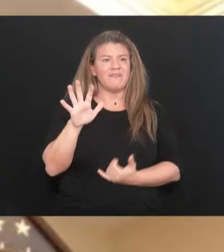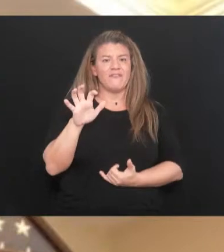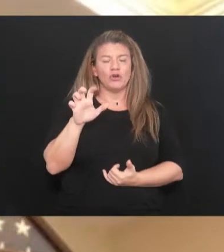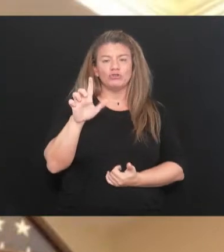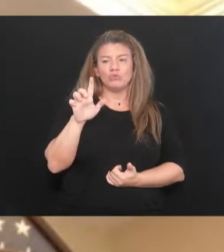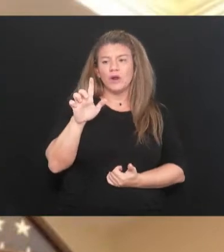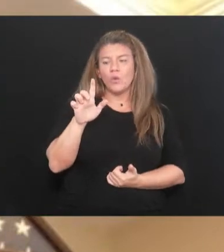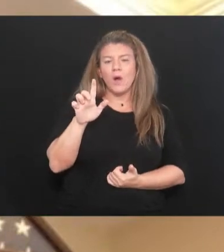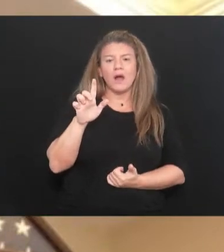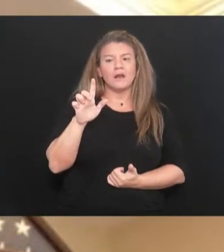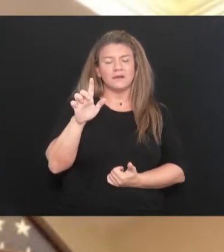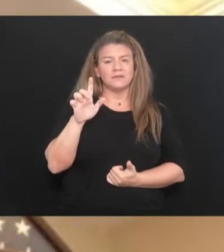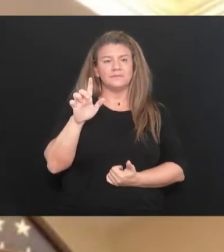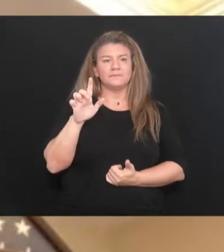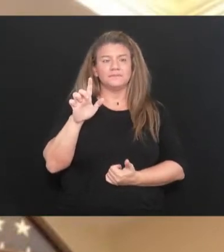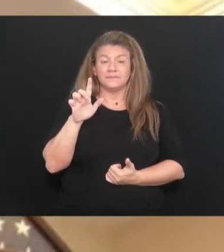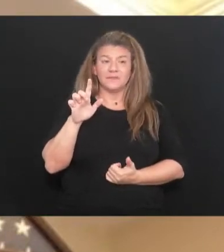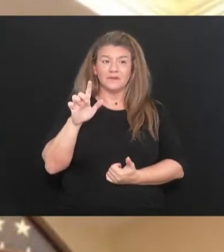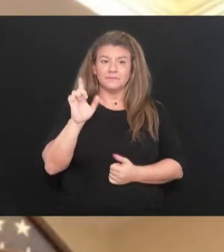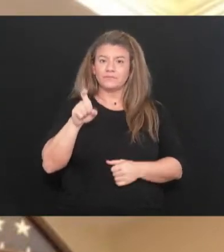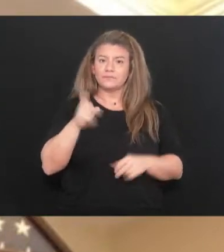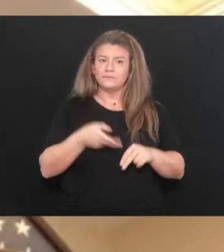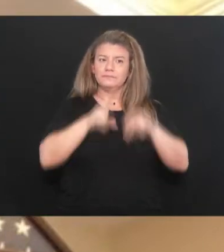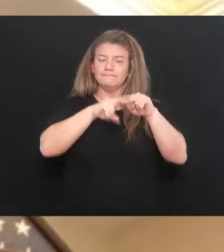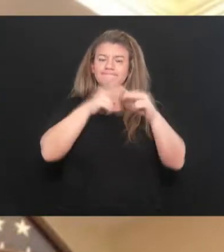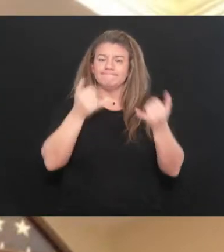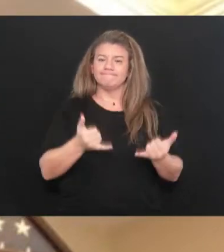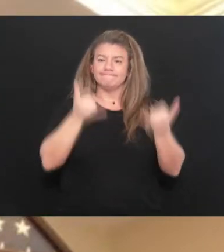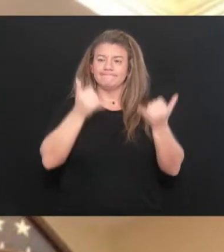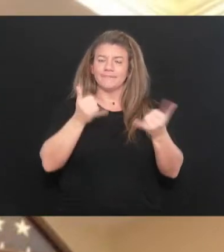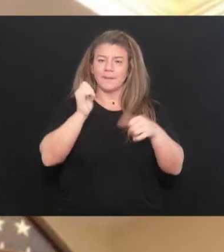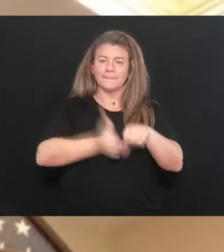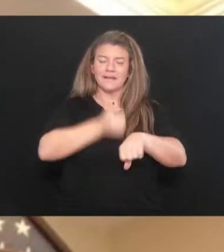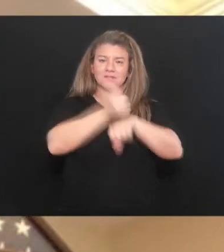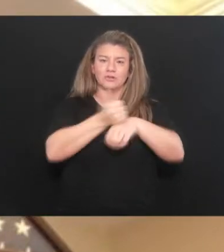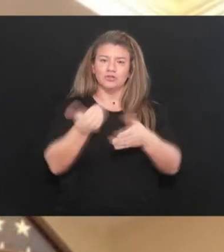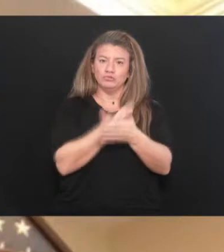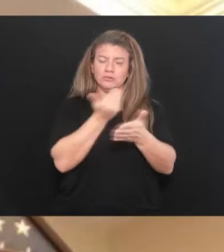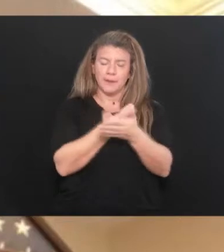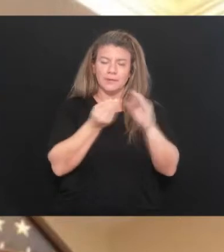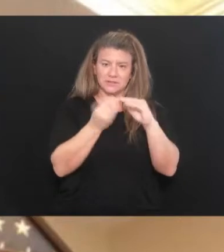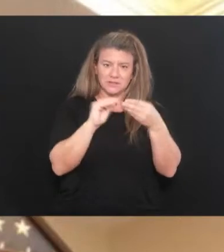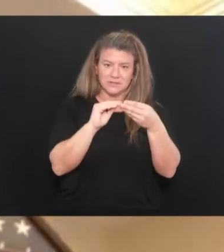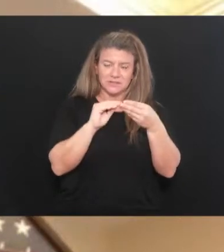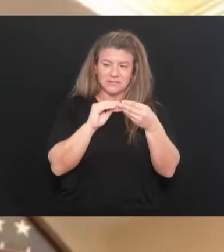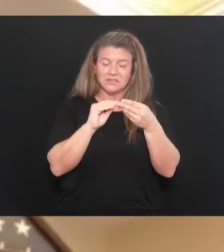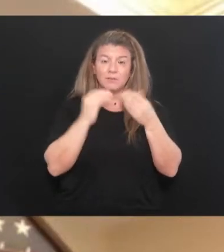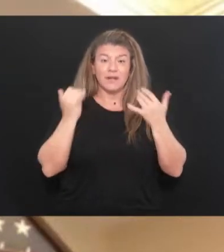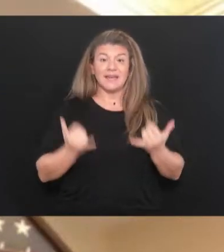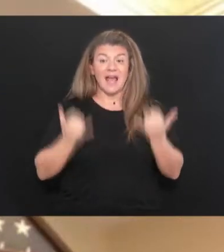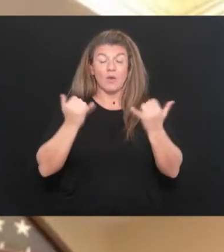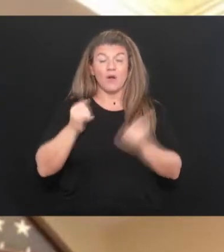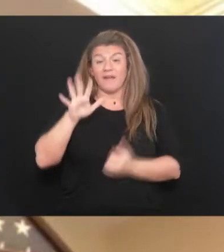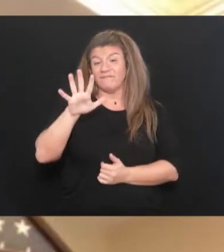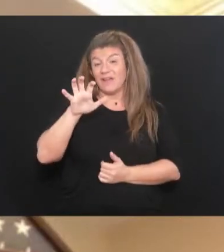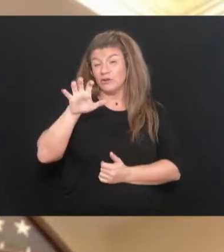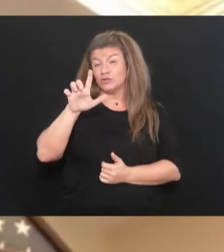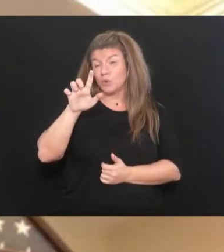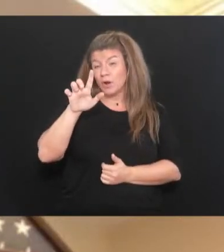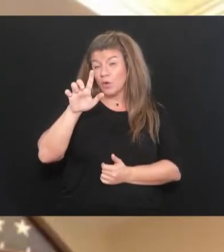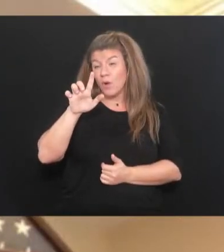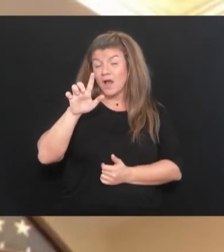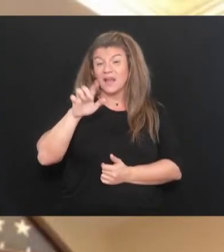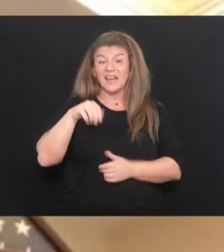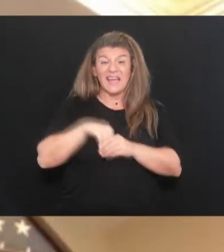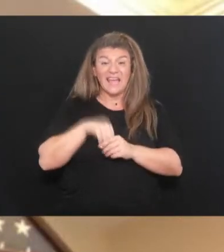521, and actually will go higher today based on updated numbers. We are at 521 in